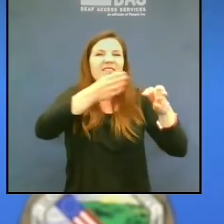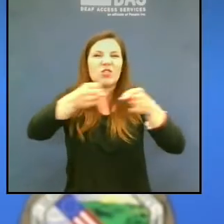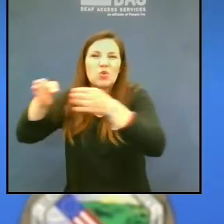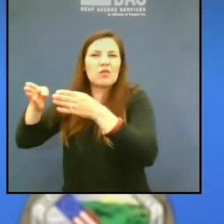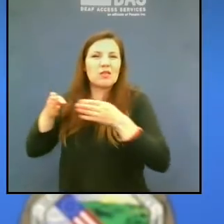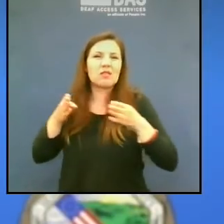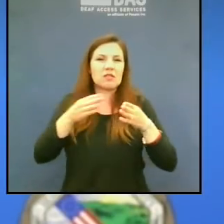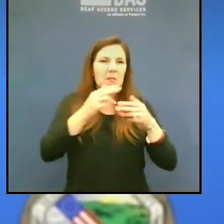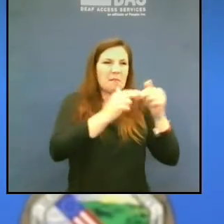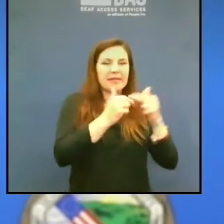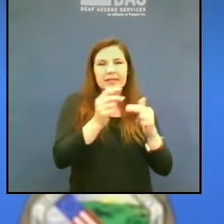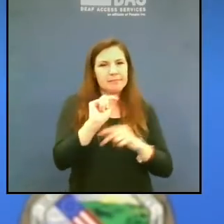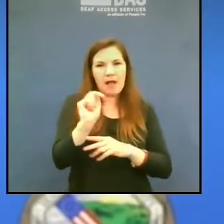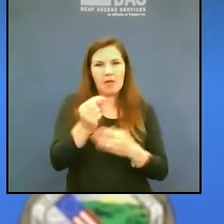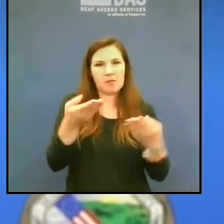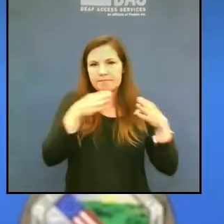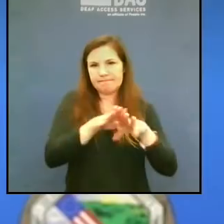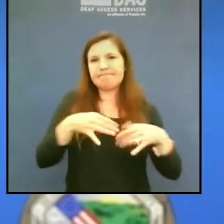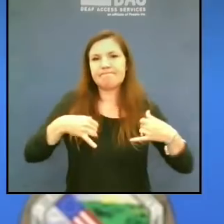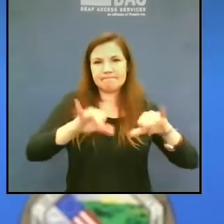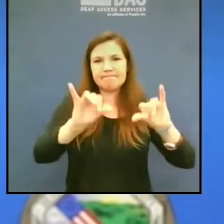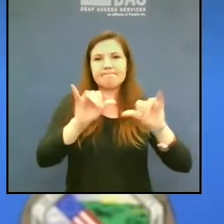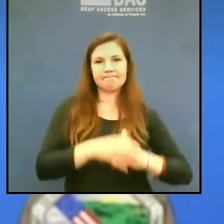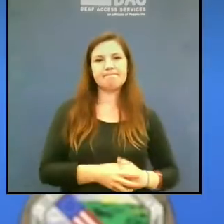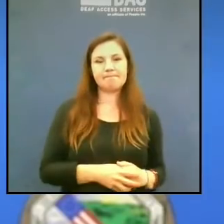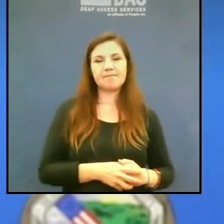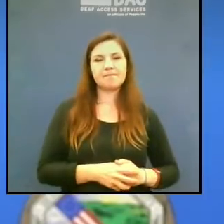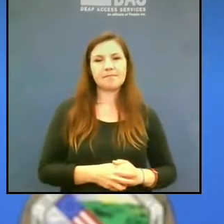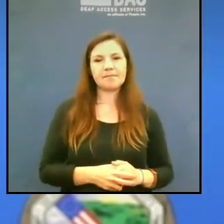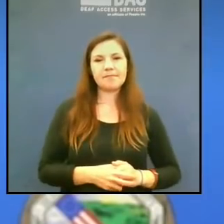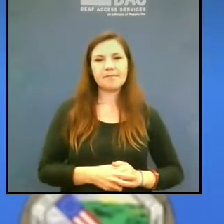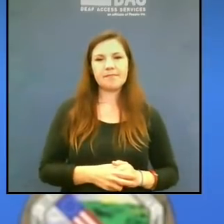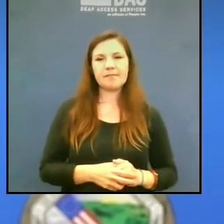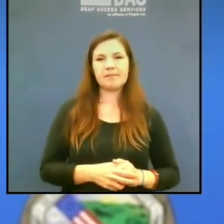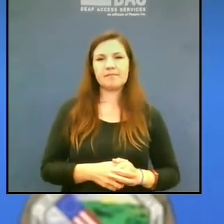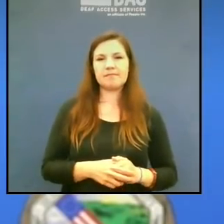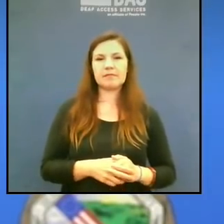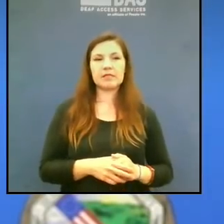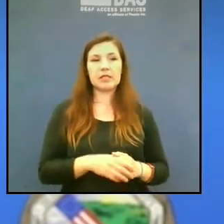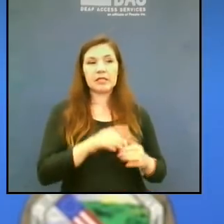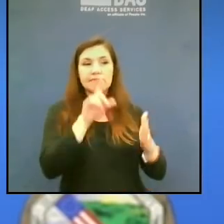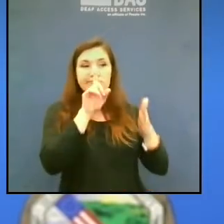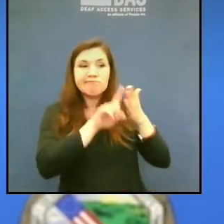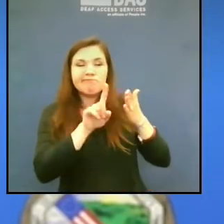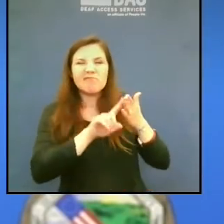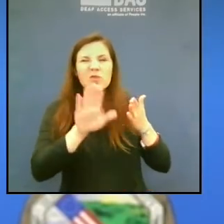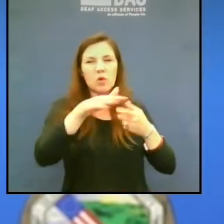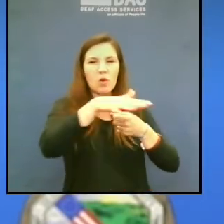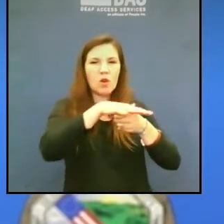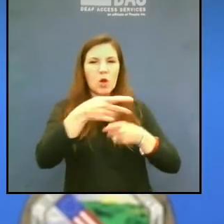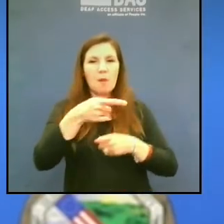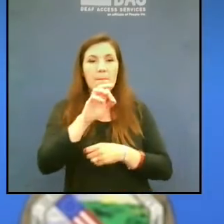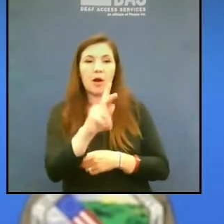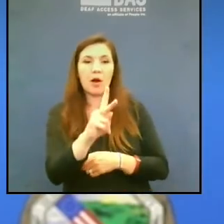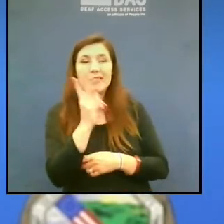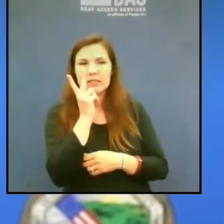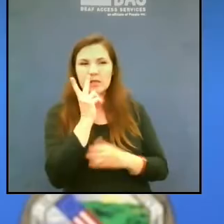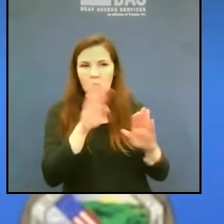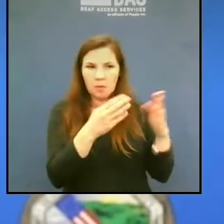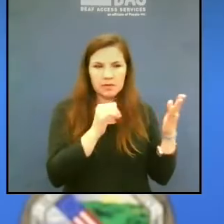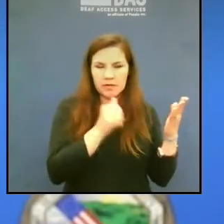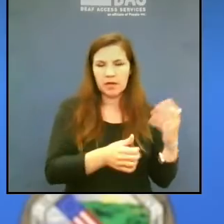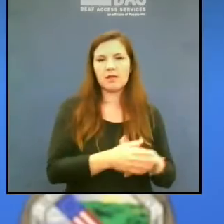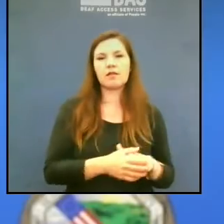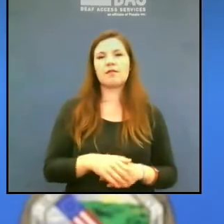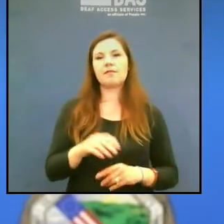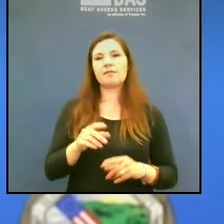parks. Our bathroom facilities are still closed. You got to check with your park to see what's open and what's not. We have to ensure the